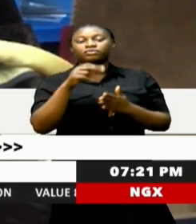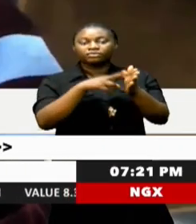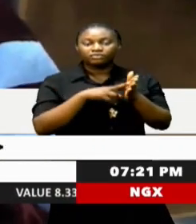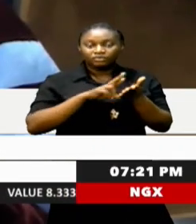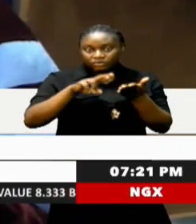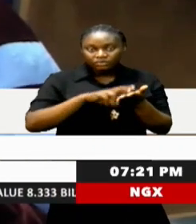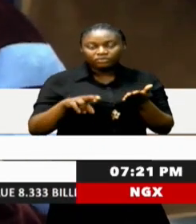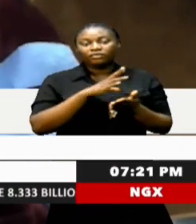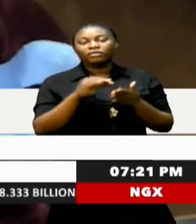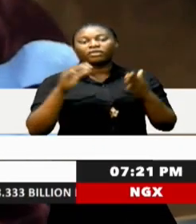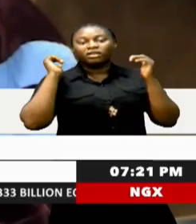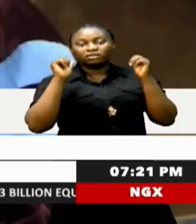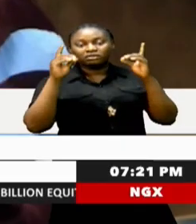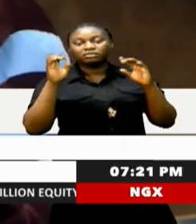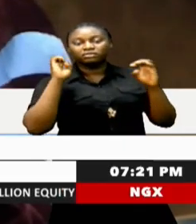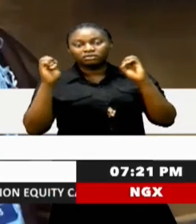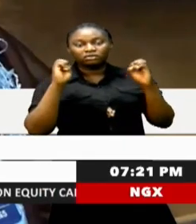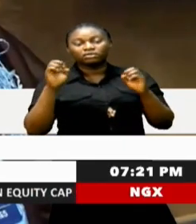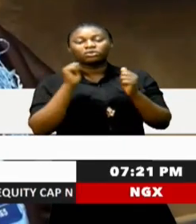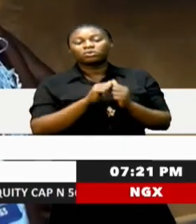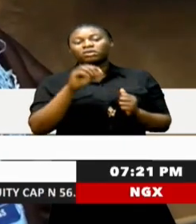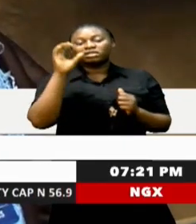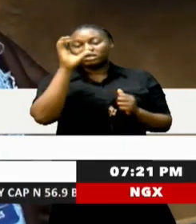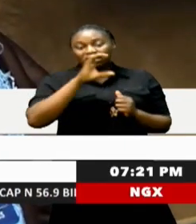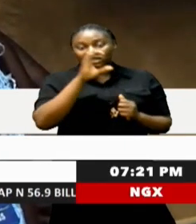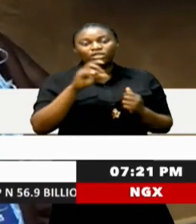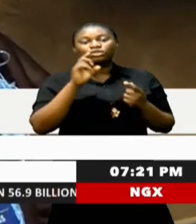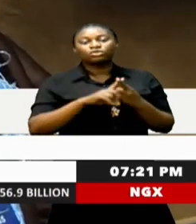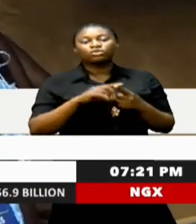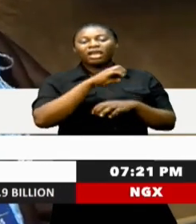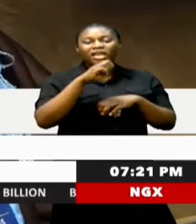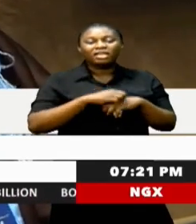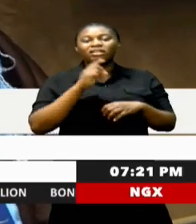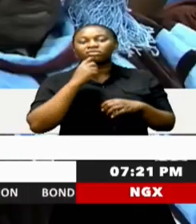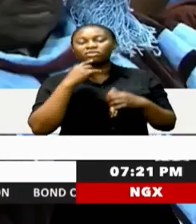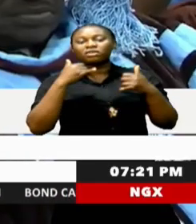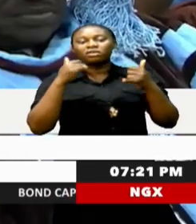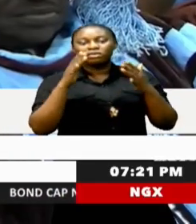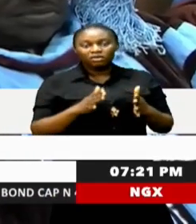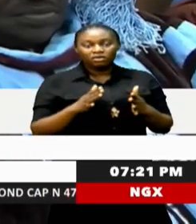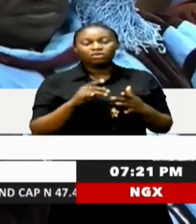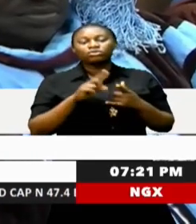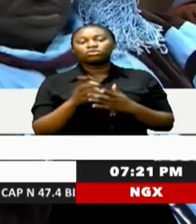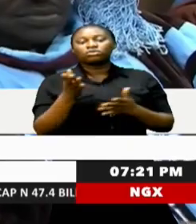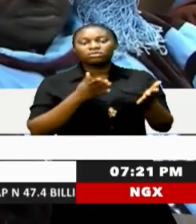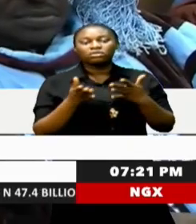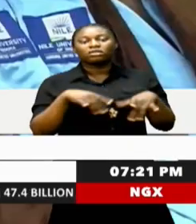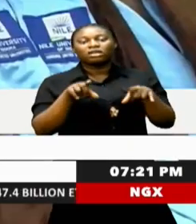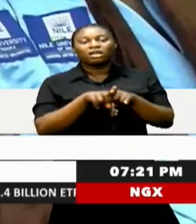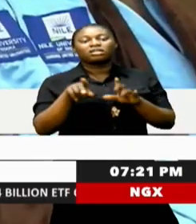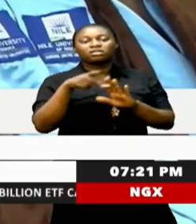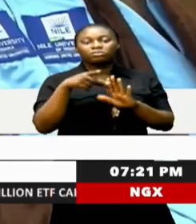and an academic exercise which seeks to engage critical players on findings that can serve as policy